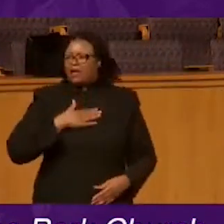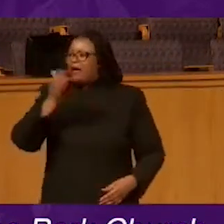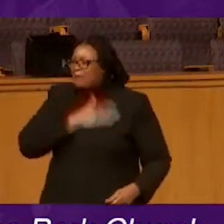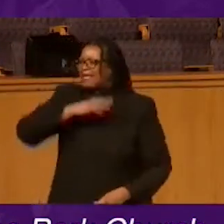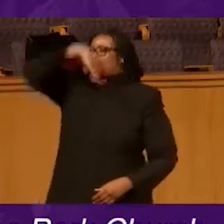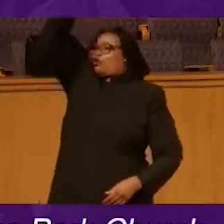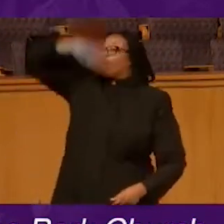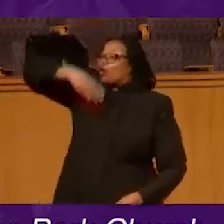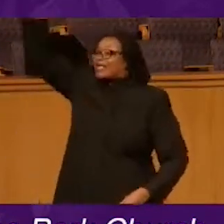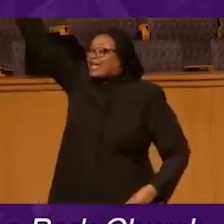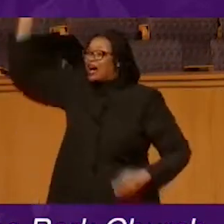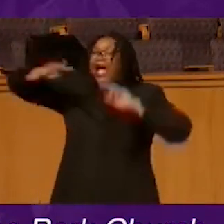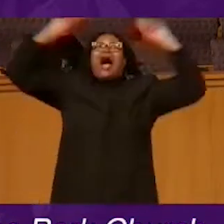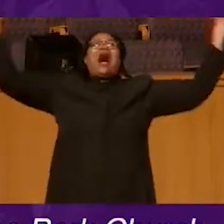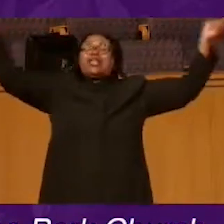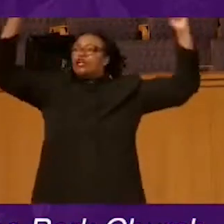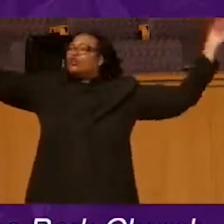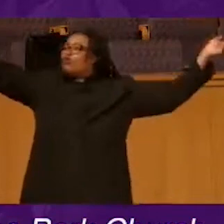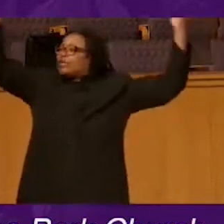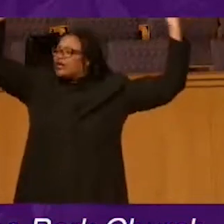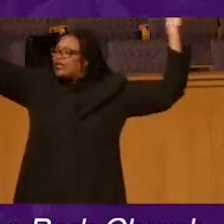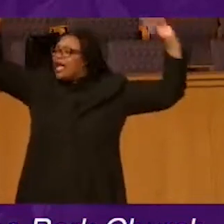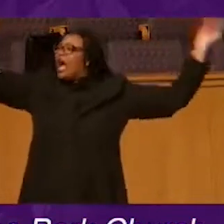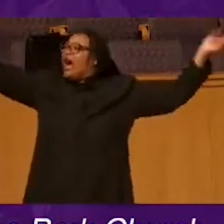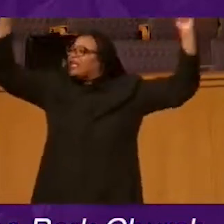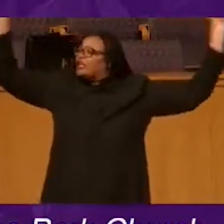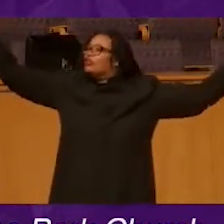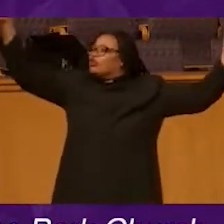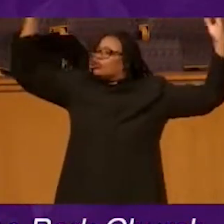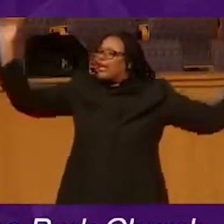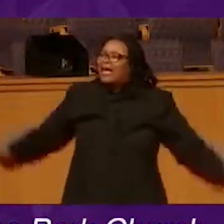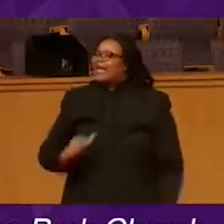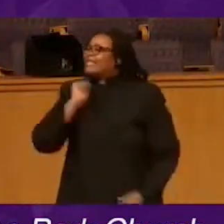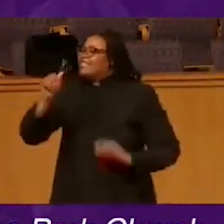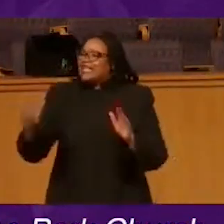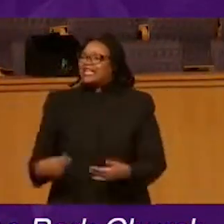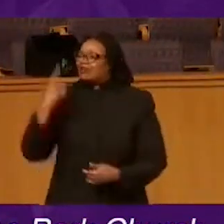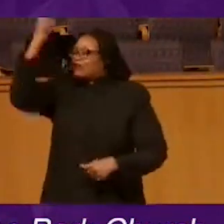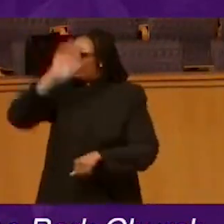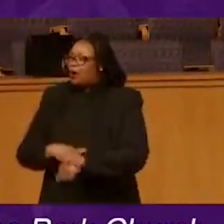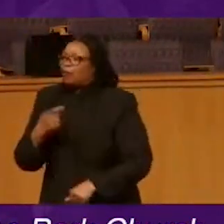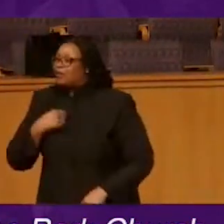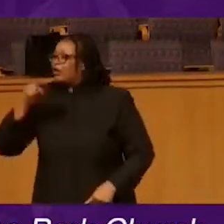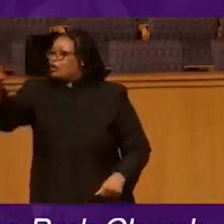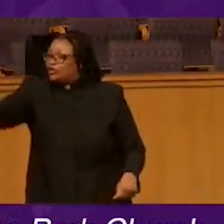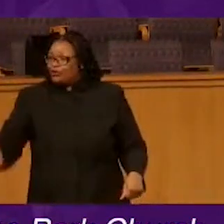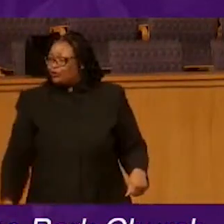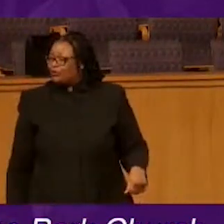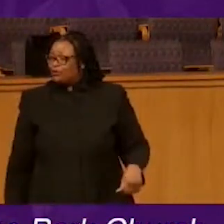soul cries out, hallelujah, I thank God that he did not give up on me.